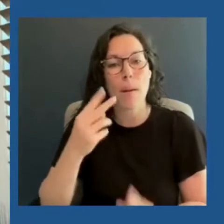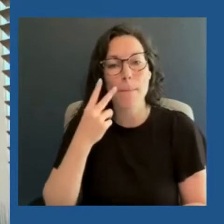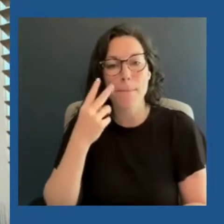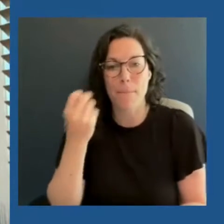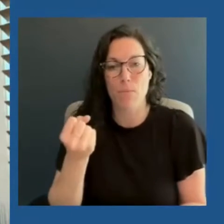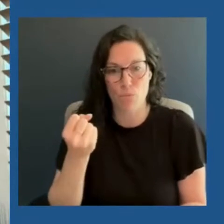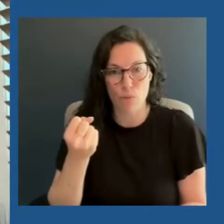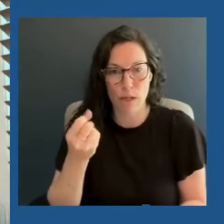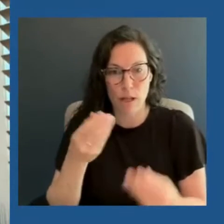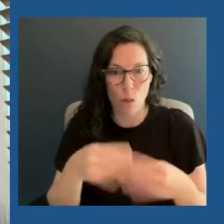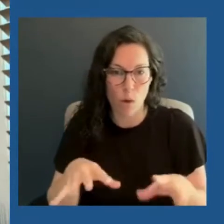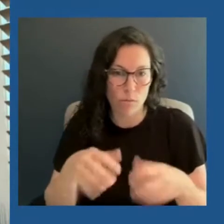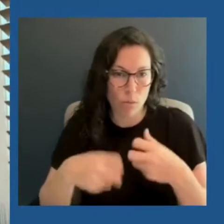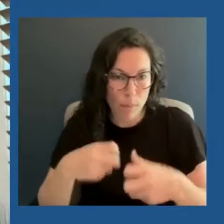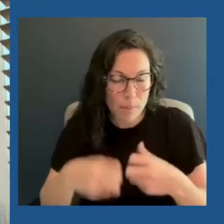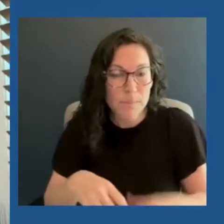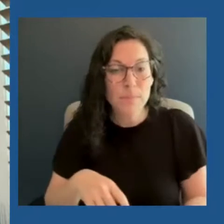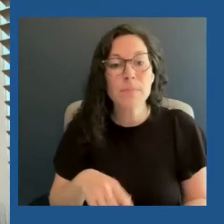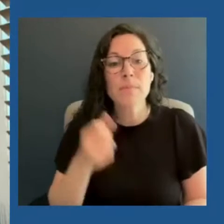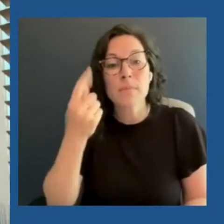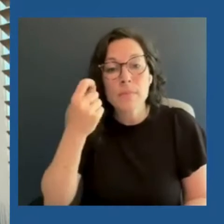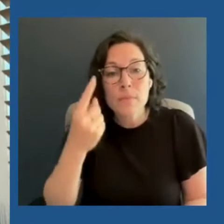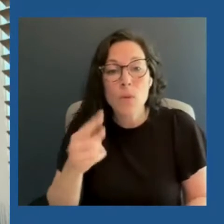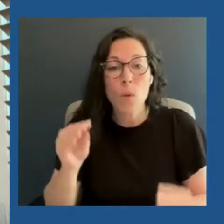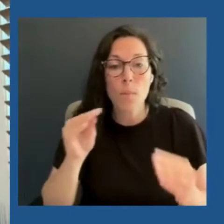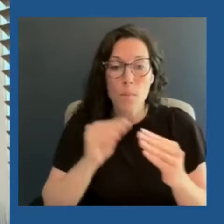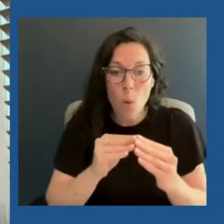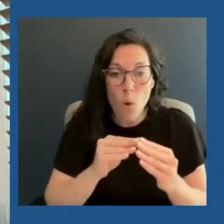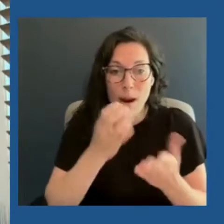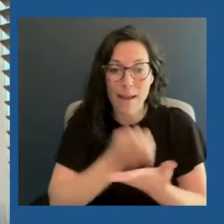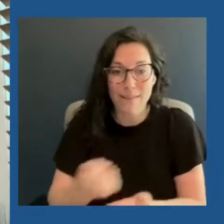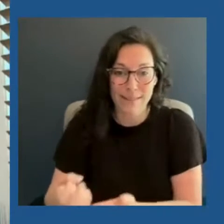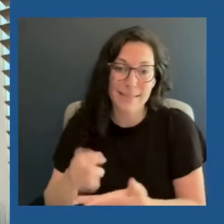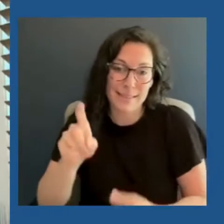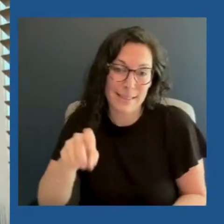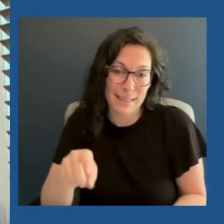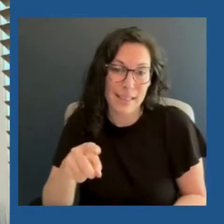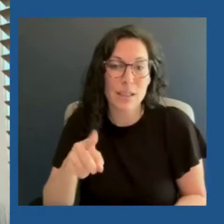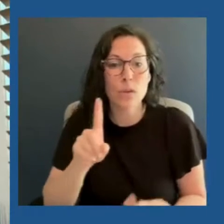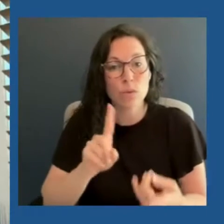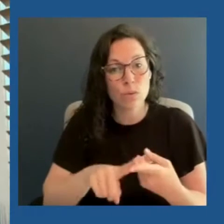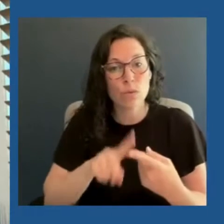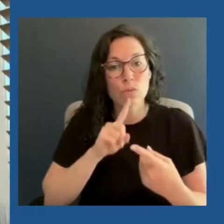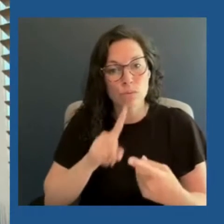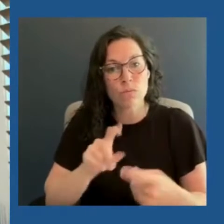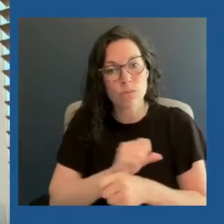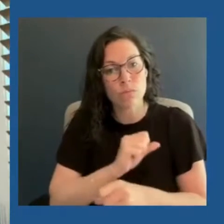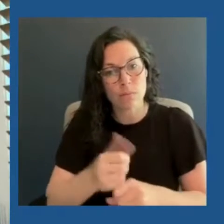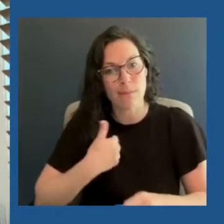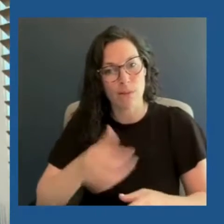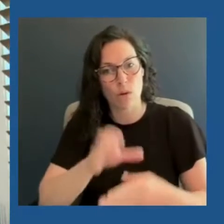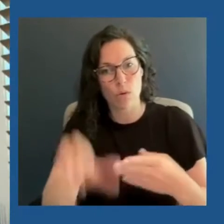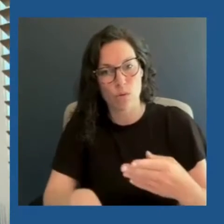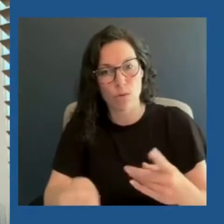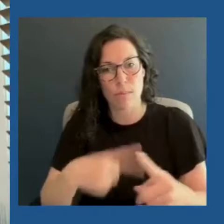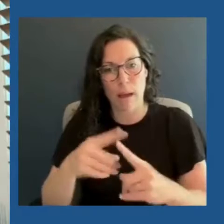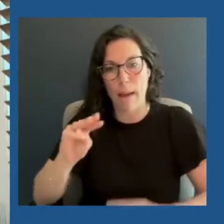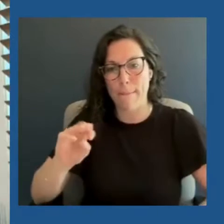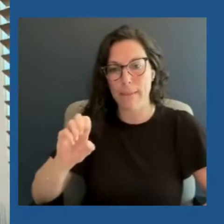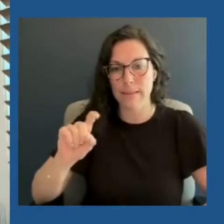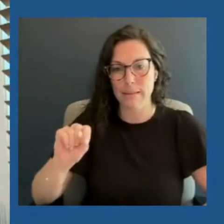is needed to draw definitive conclusions about MST's effectiveness in treating depression and other mental